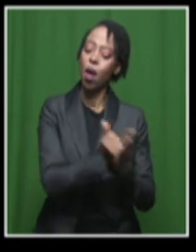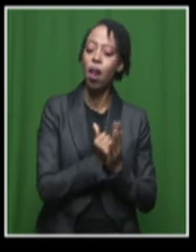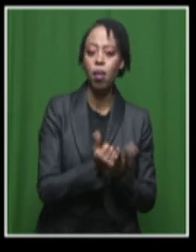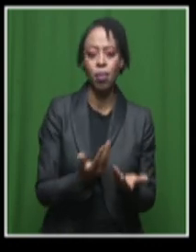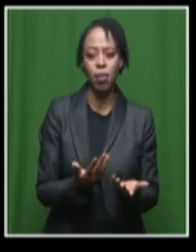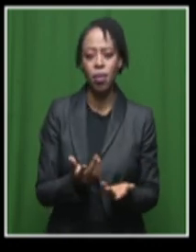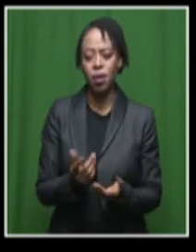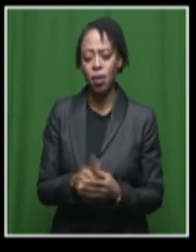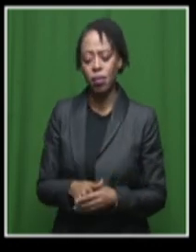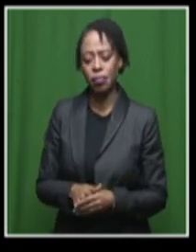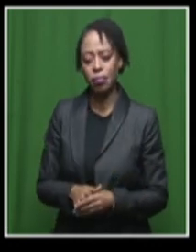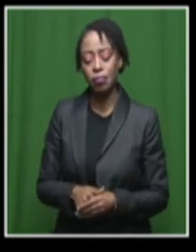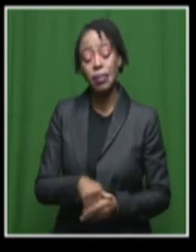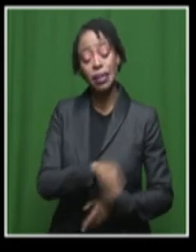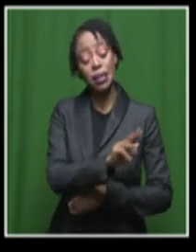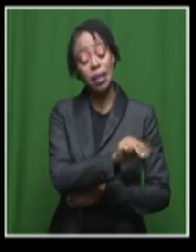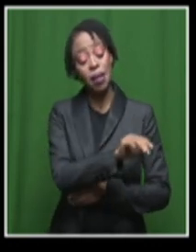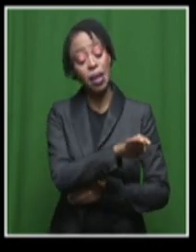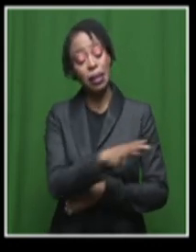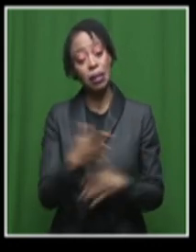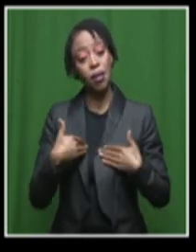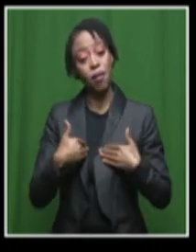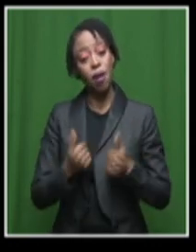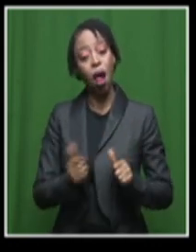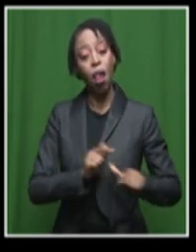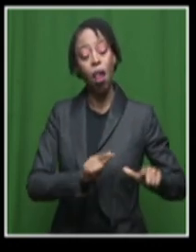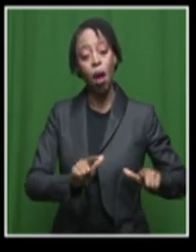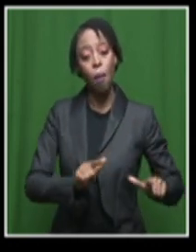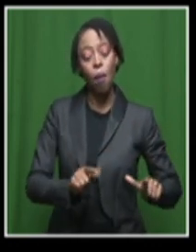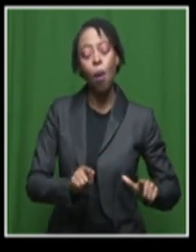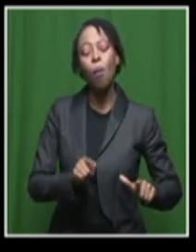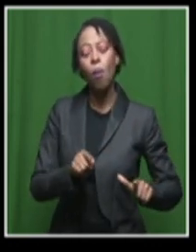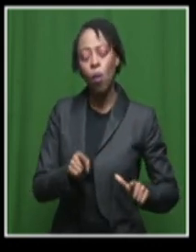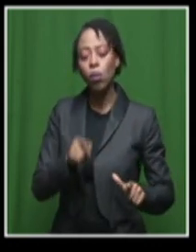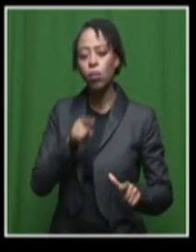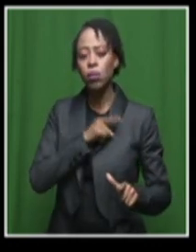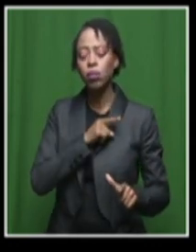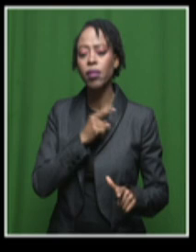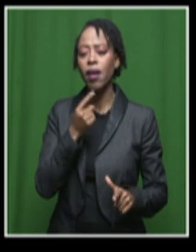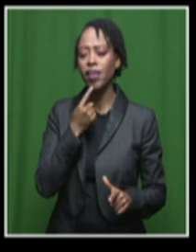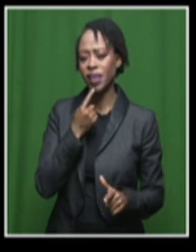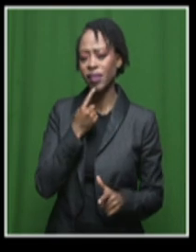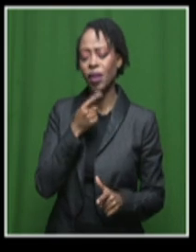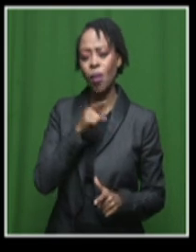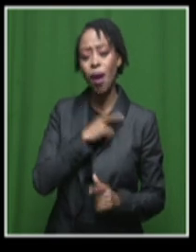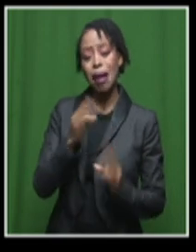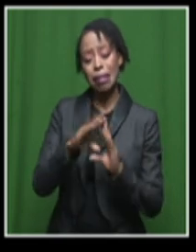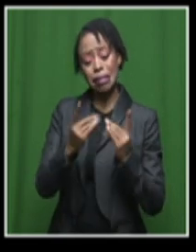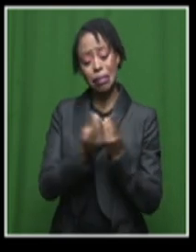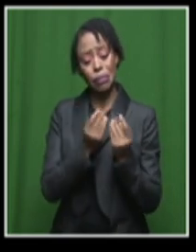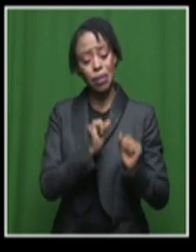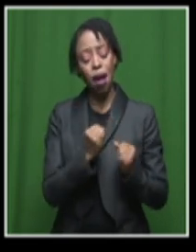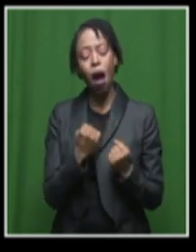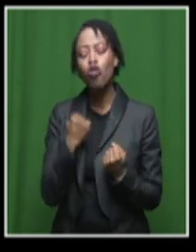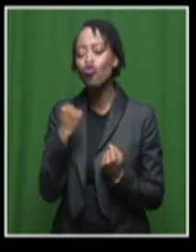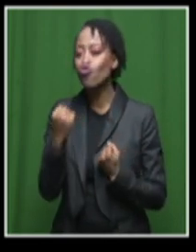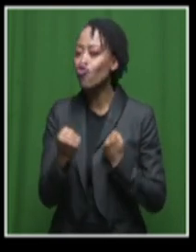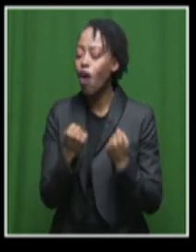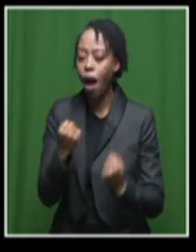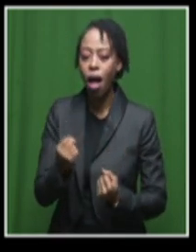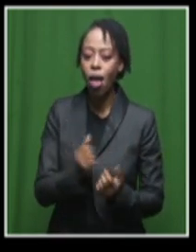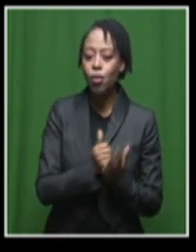not. The MEC of Health in Limpopo, on a rant as her department struggled to provide health